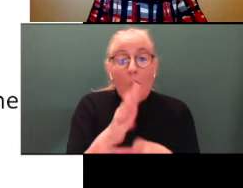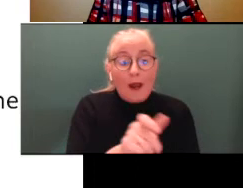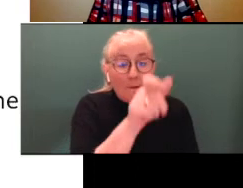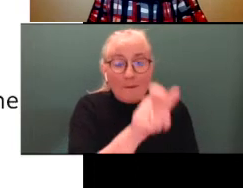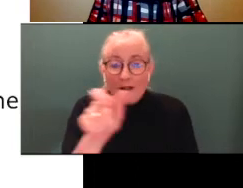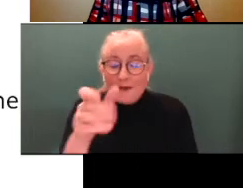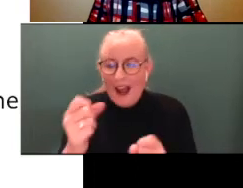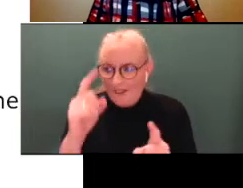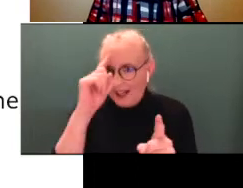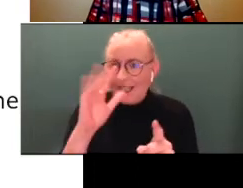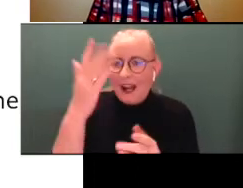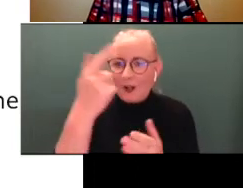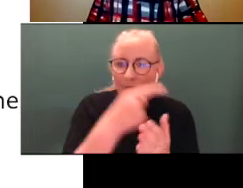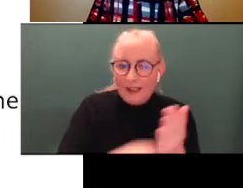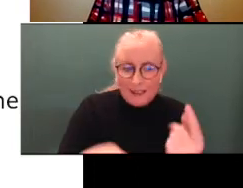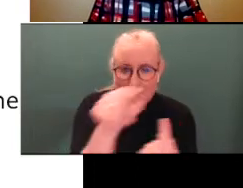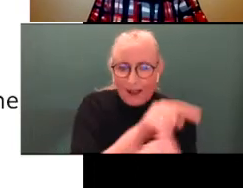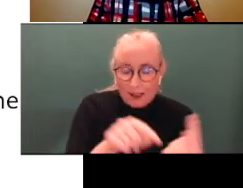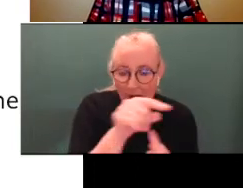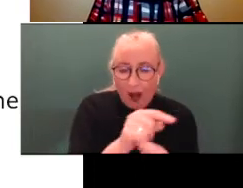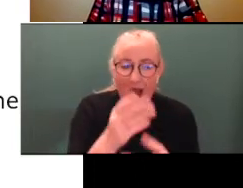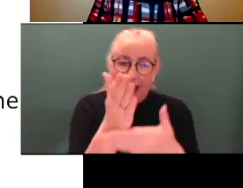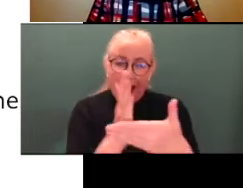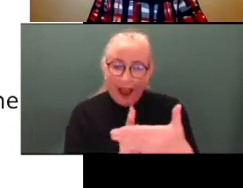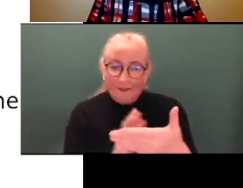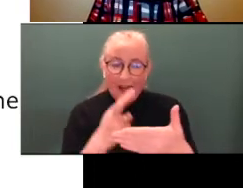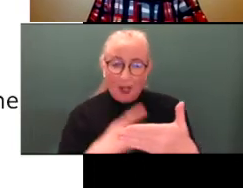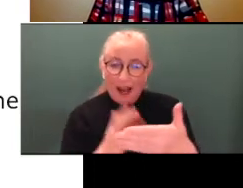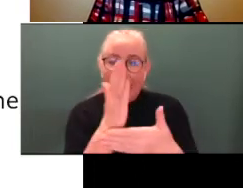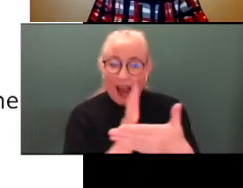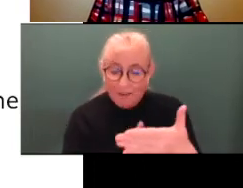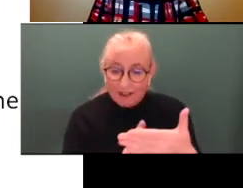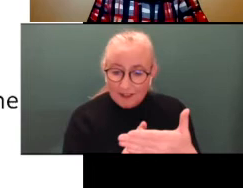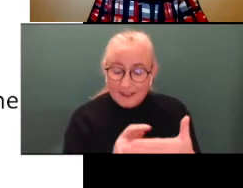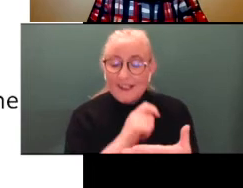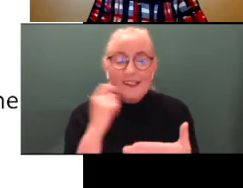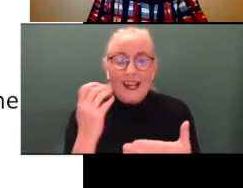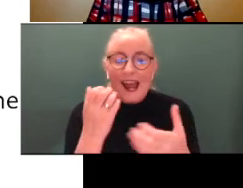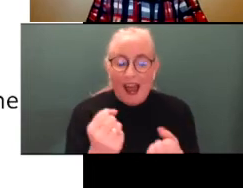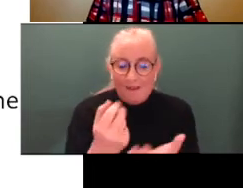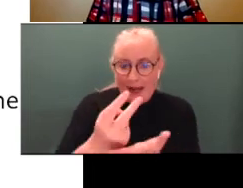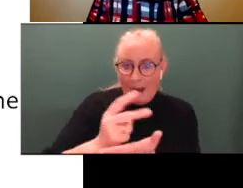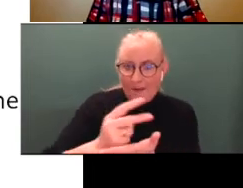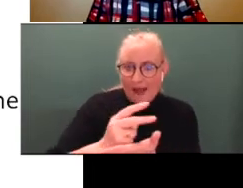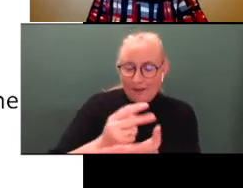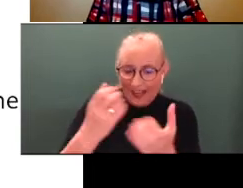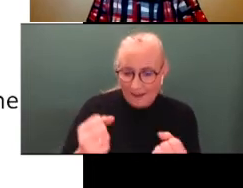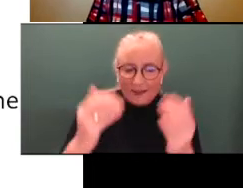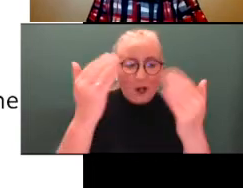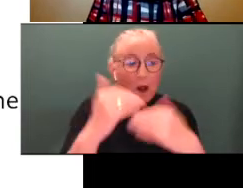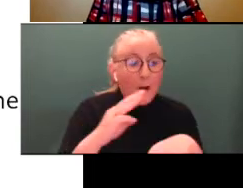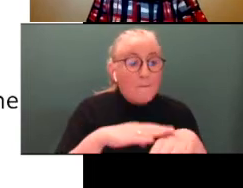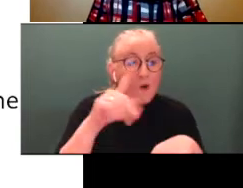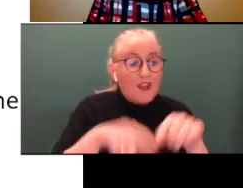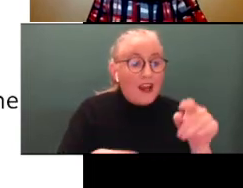an intellectual disability. Almost half indicated a history of epilepsy. More than